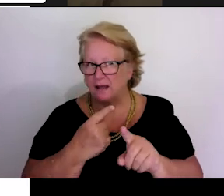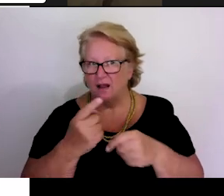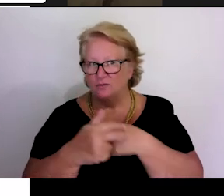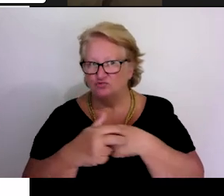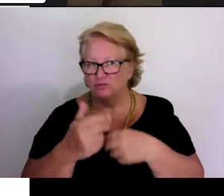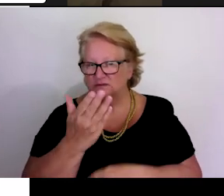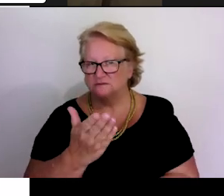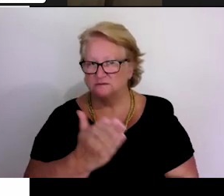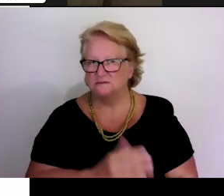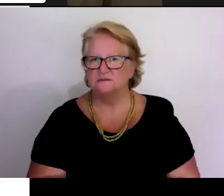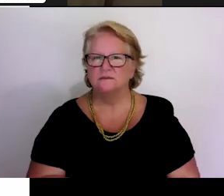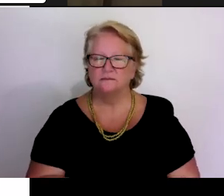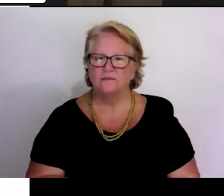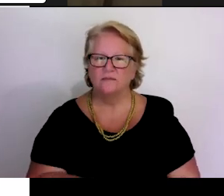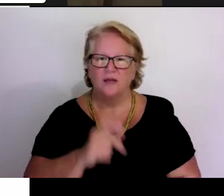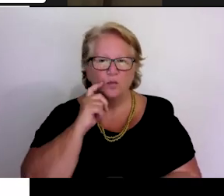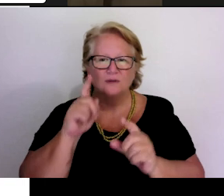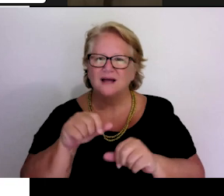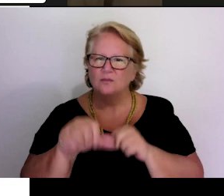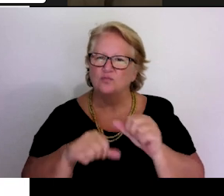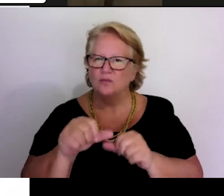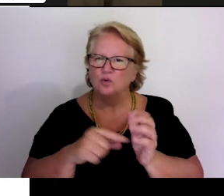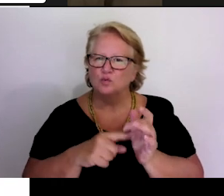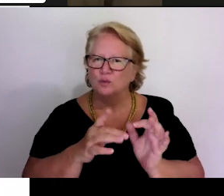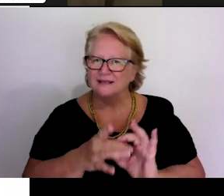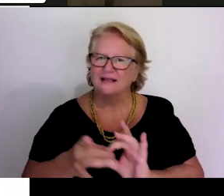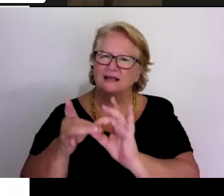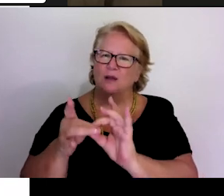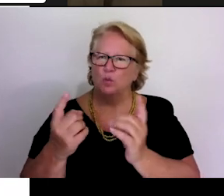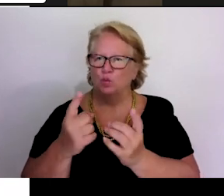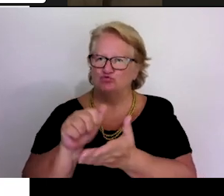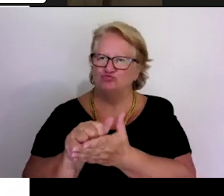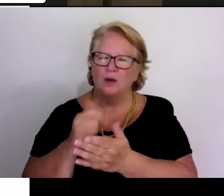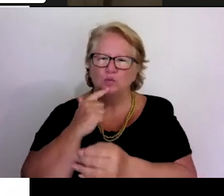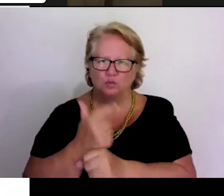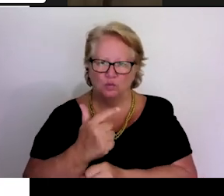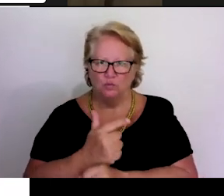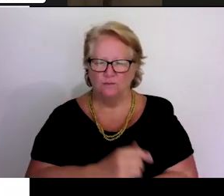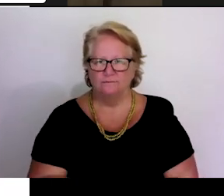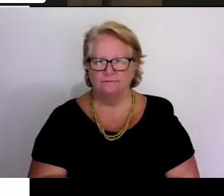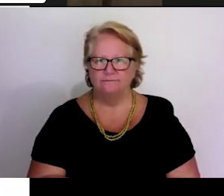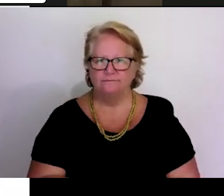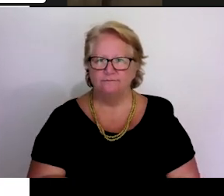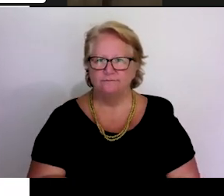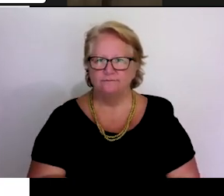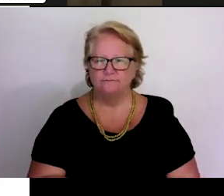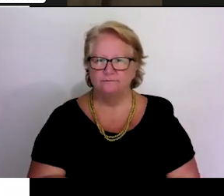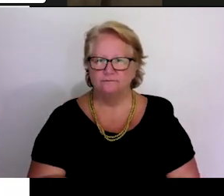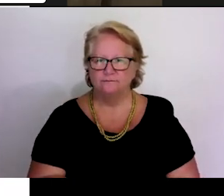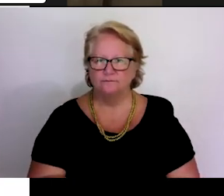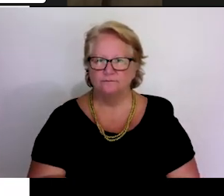there, and that will start the process of connecting you with the people you need to talk to. If you then want to put